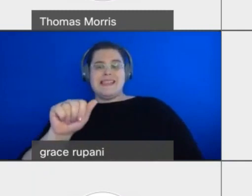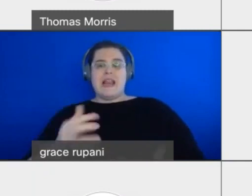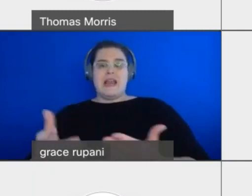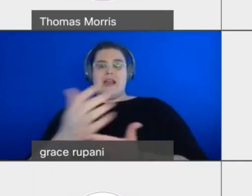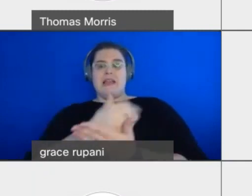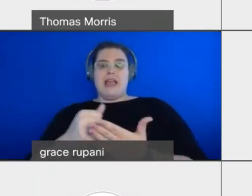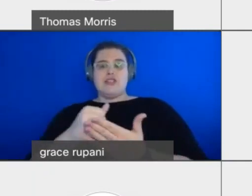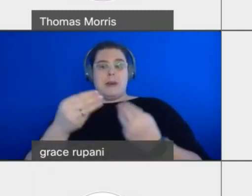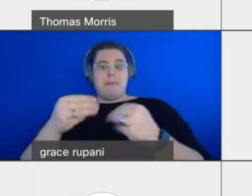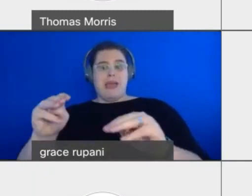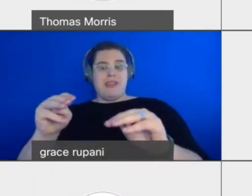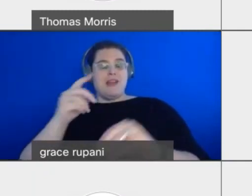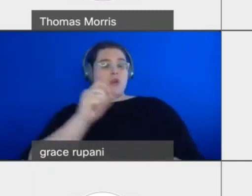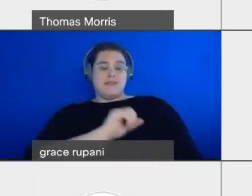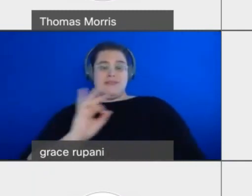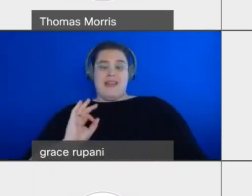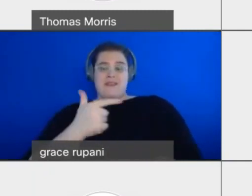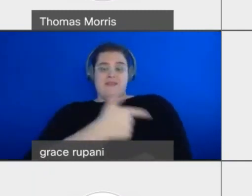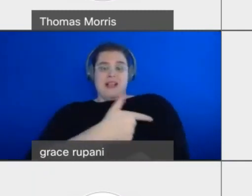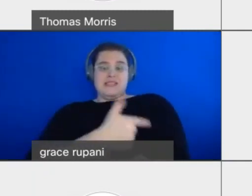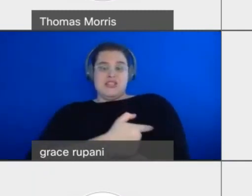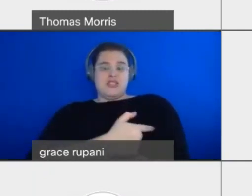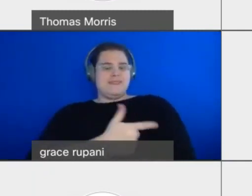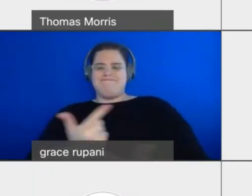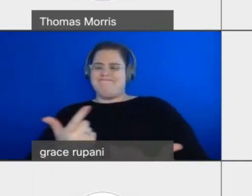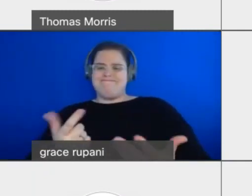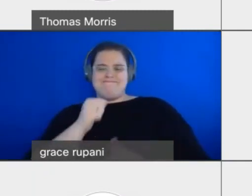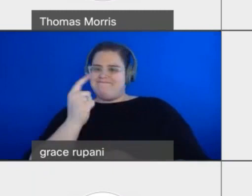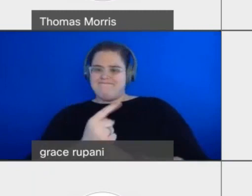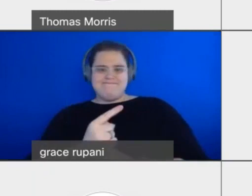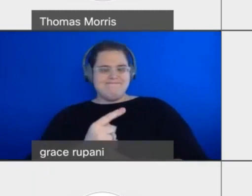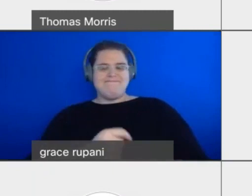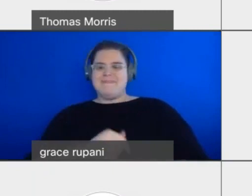data. I think this needs to be looked at more closely.